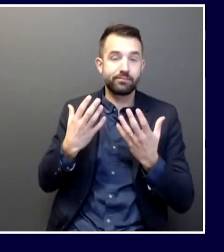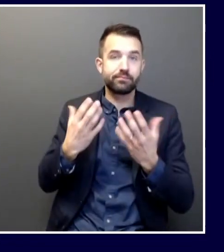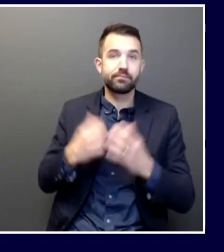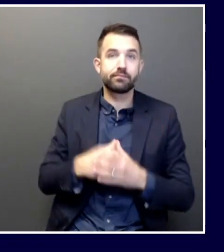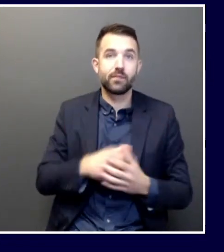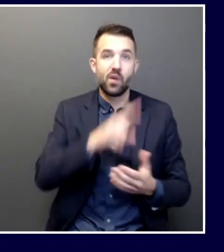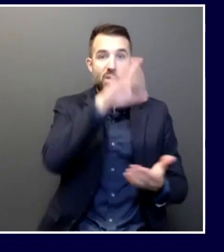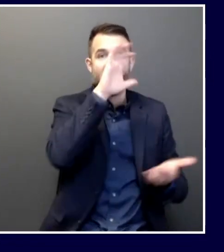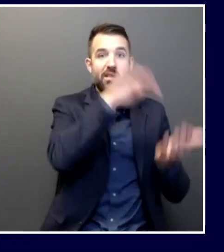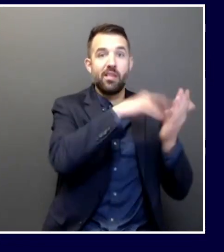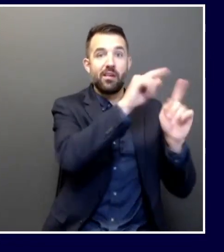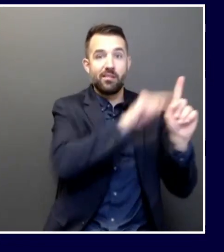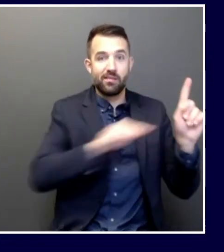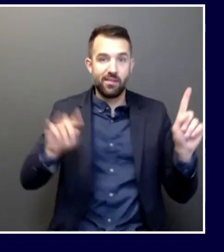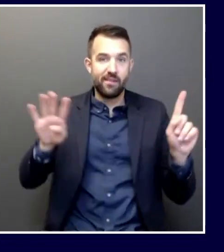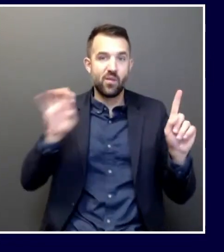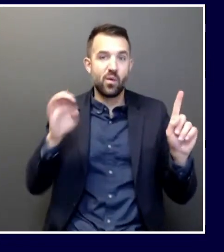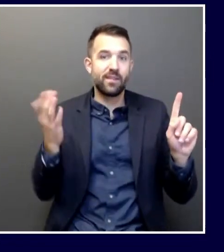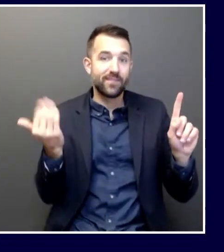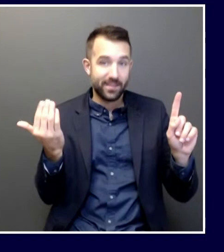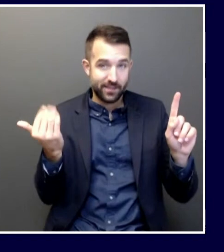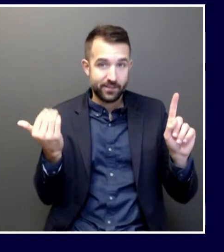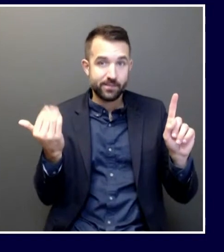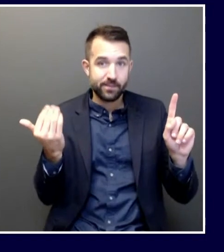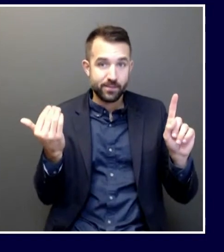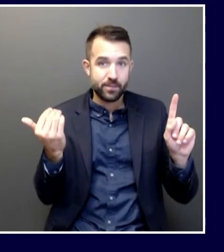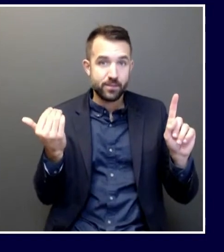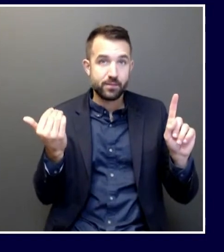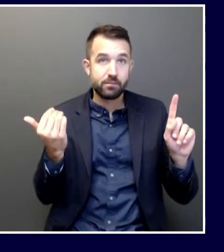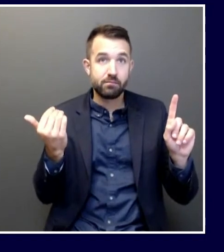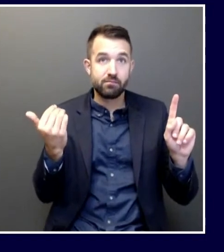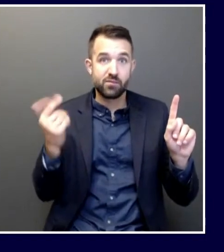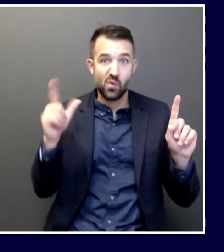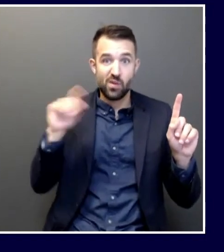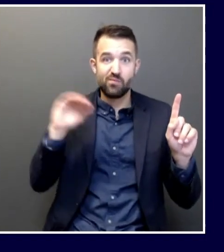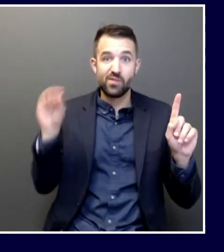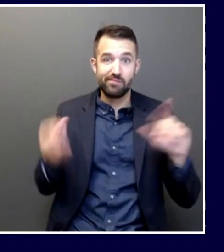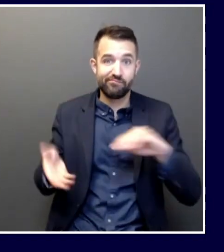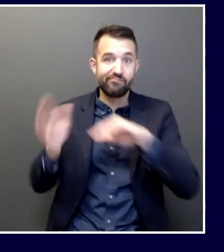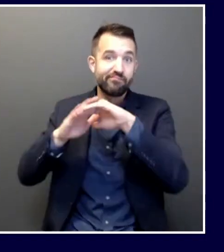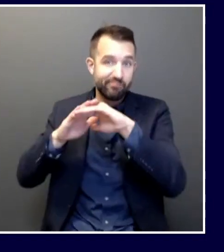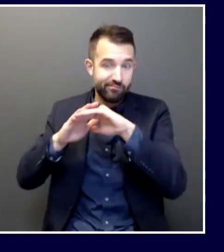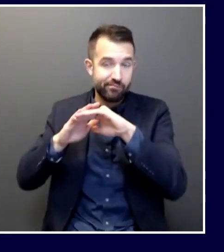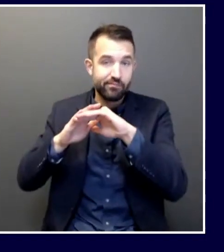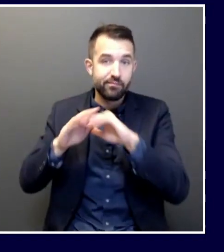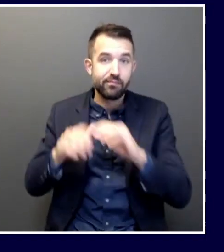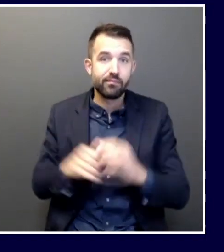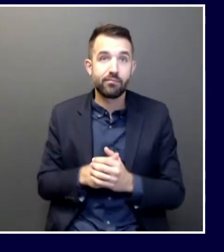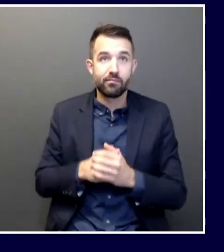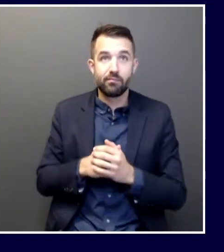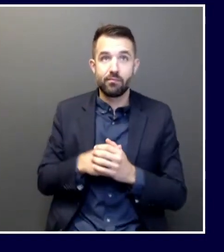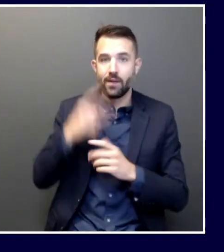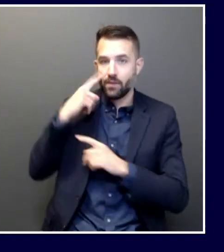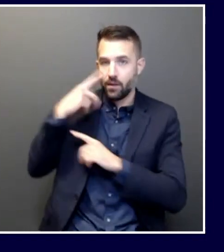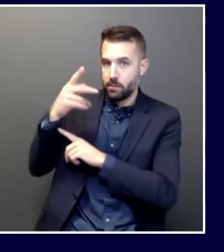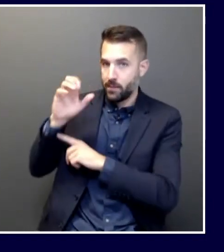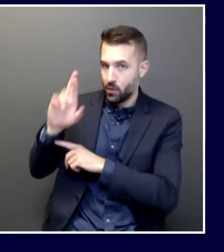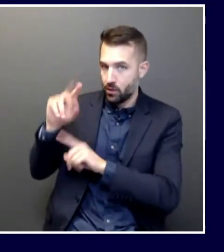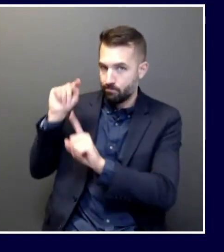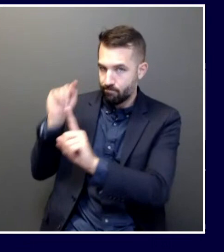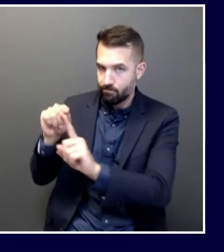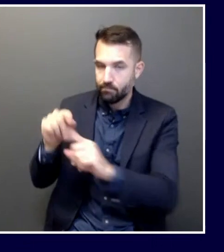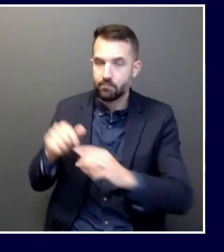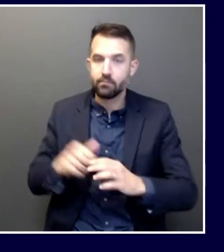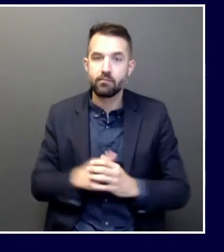415 PCR tests, representing a 20% increase in PCR testing just over 1 incubation